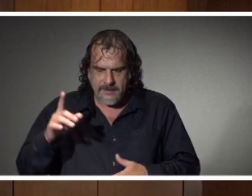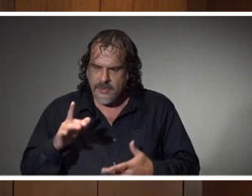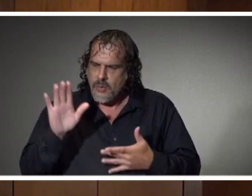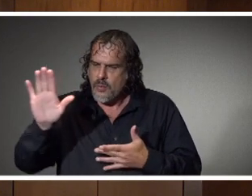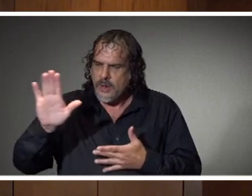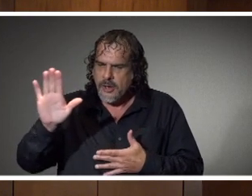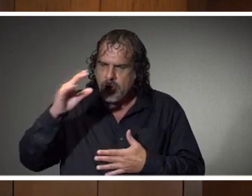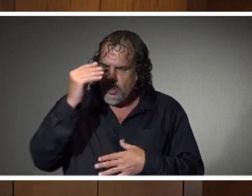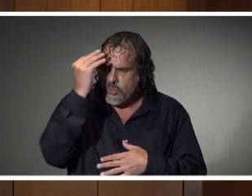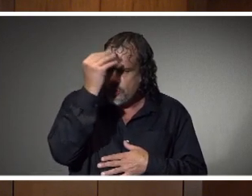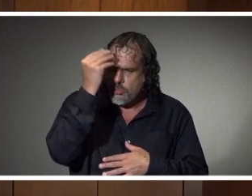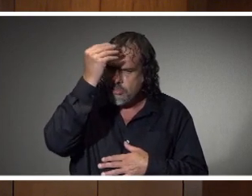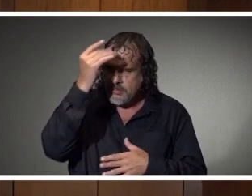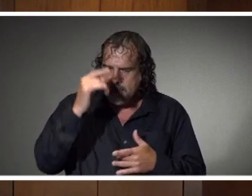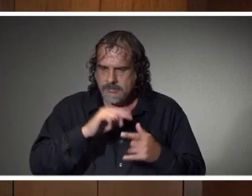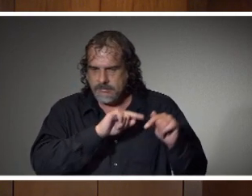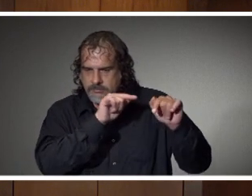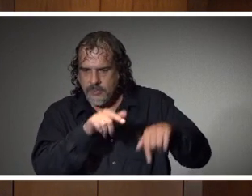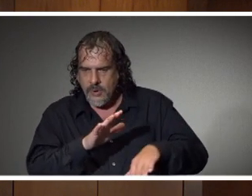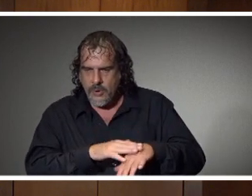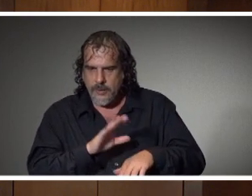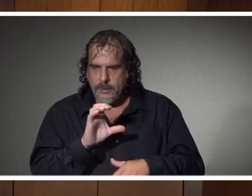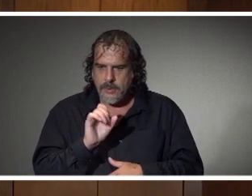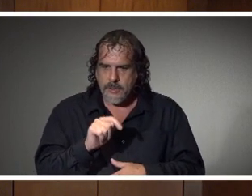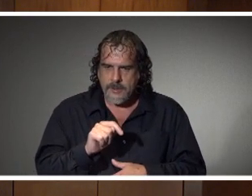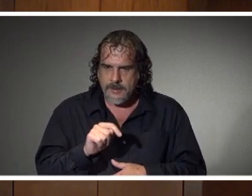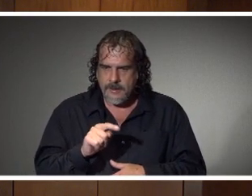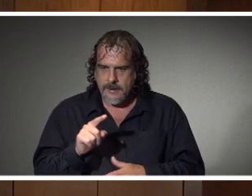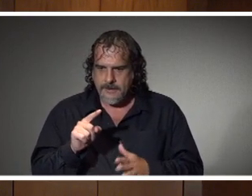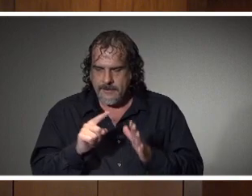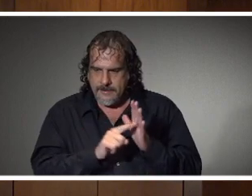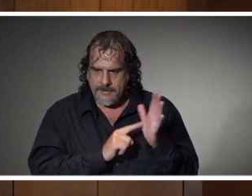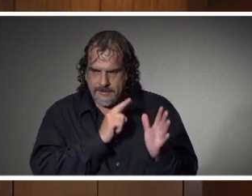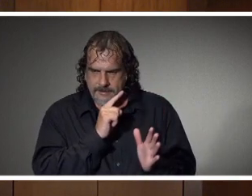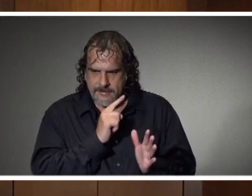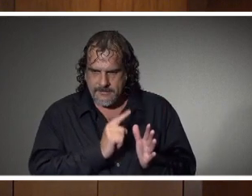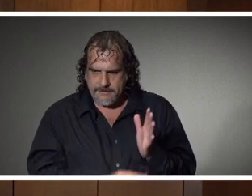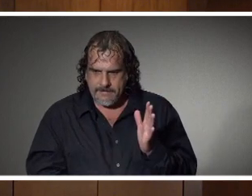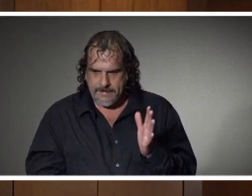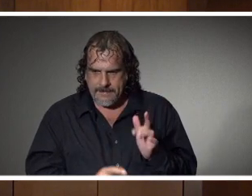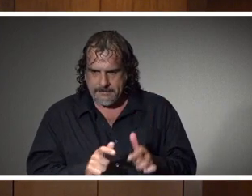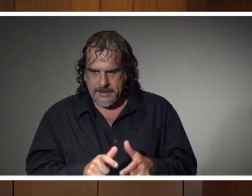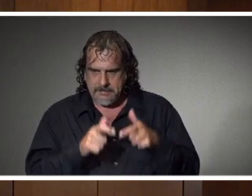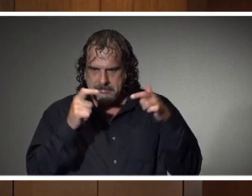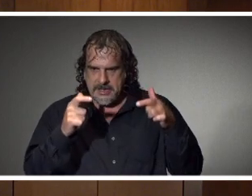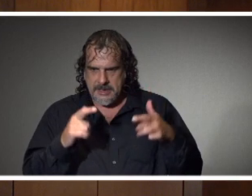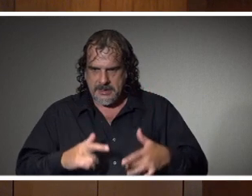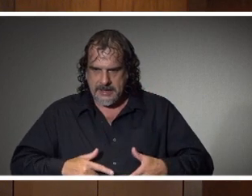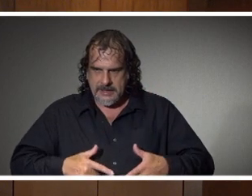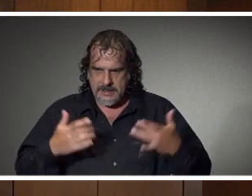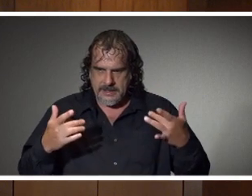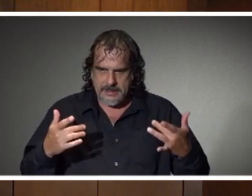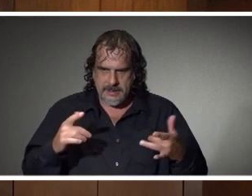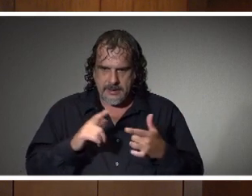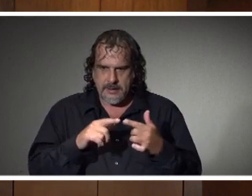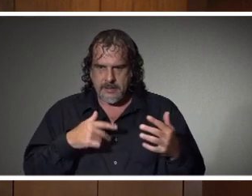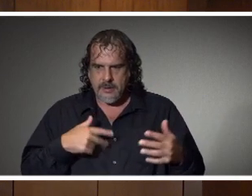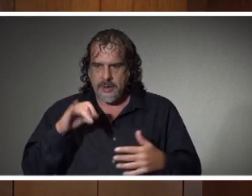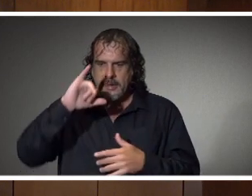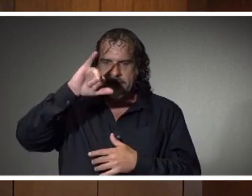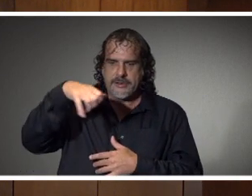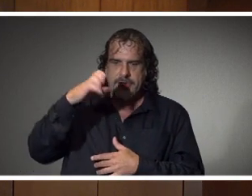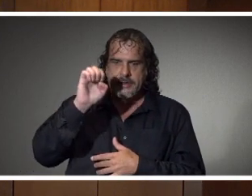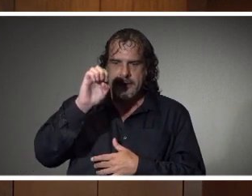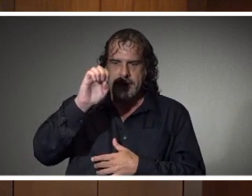on being down on the coast. They have canceled a pretty large event called Jeeping the Coast